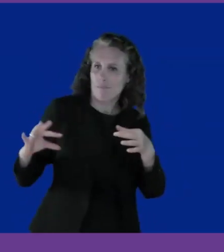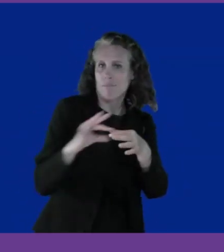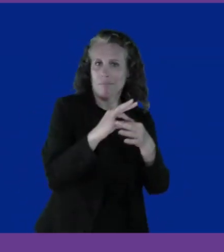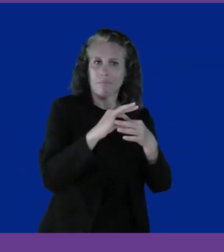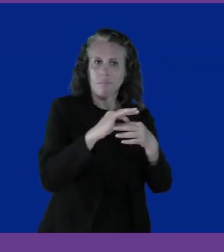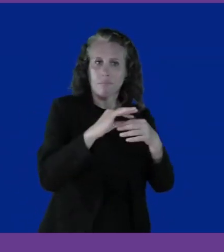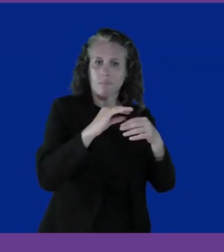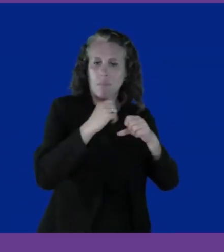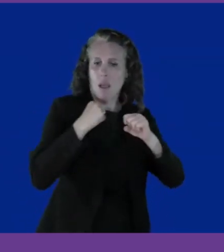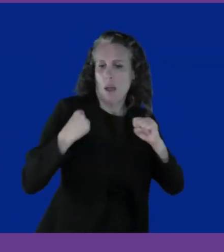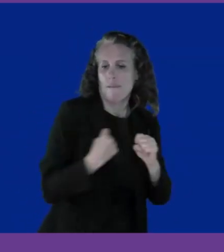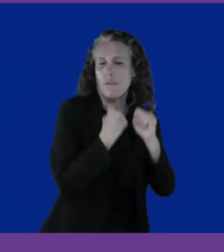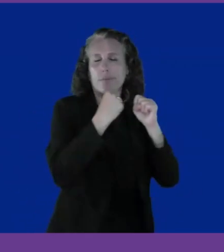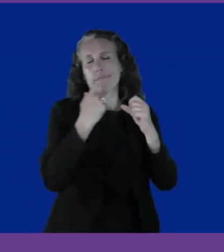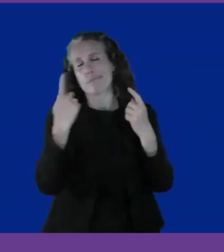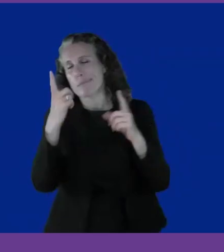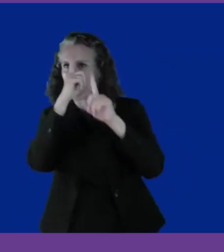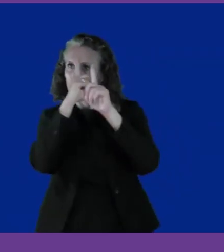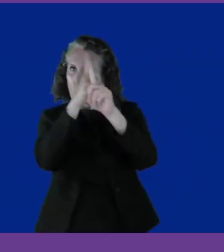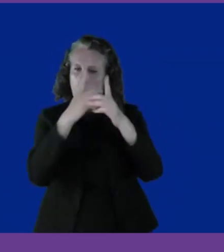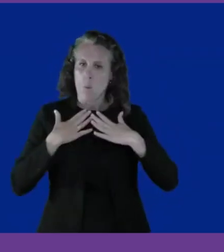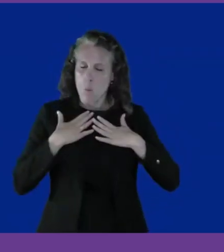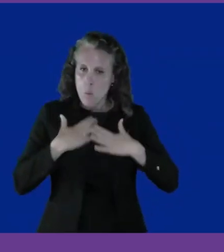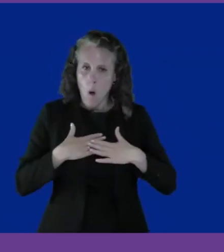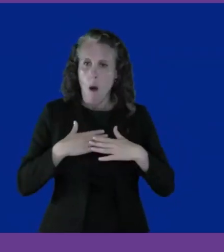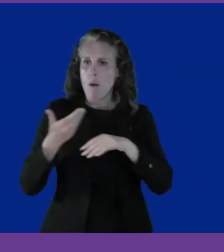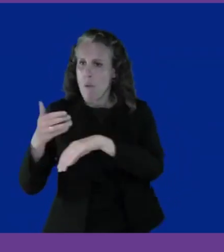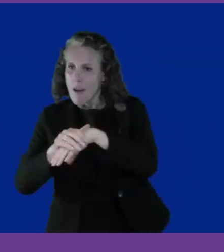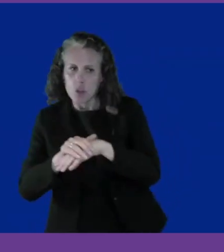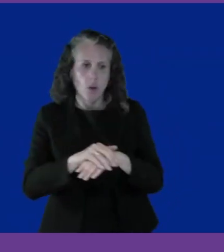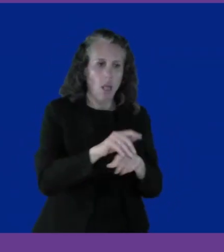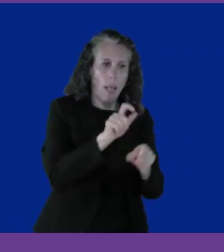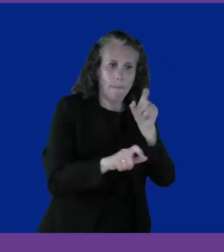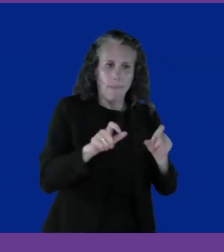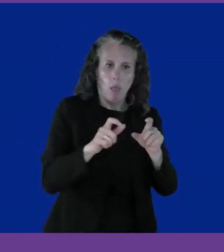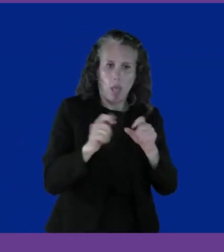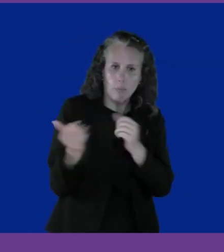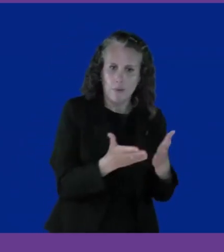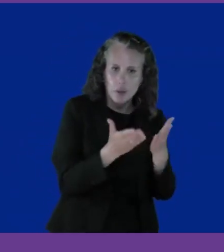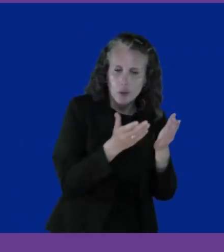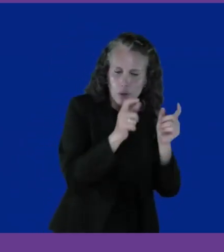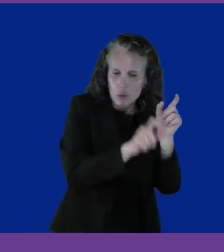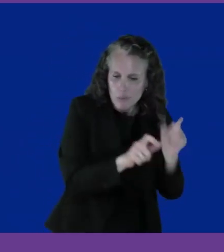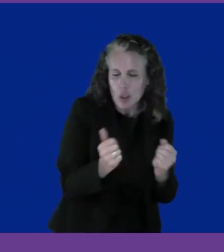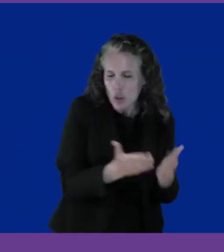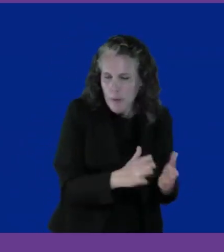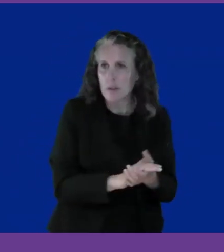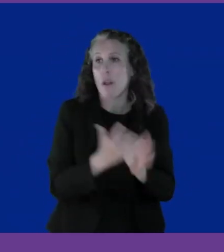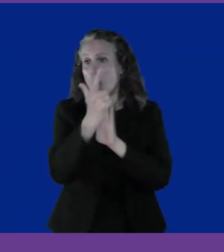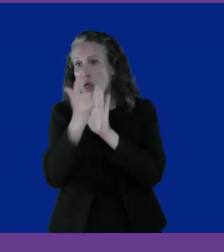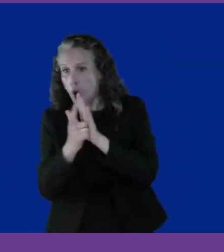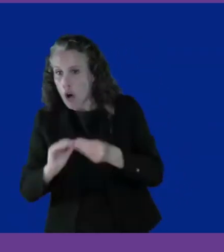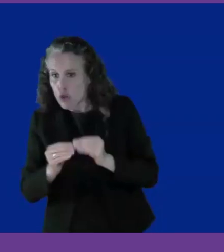that we have a good dialogue between professionals and consumers and legislators to